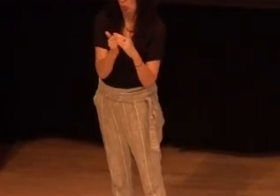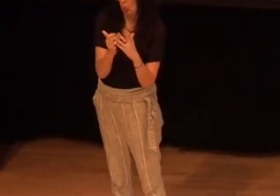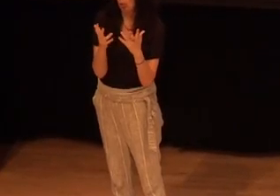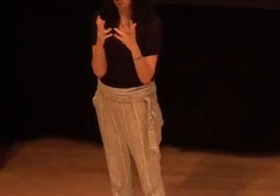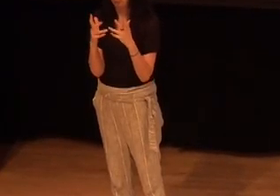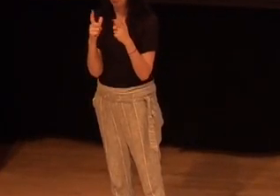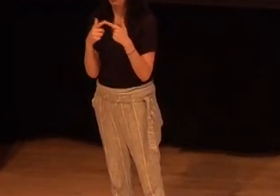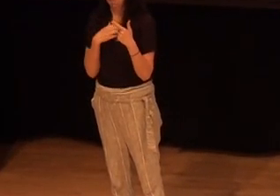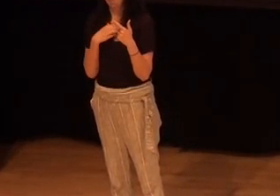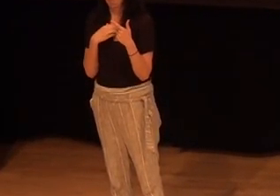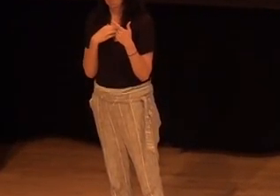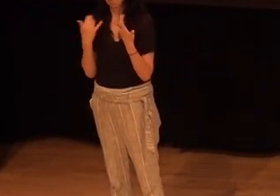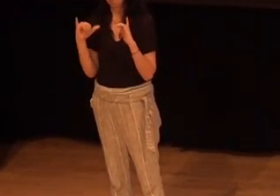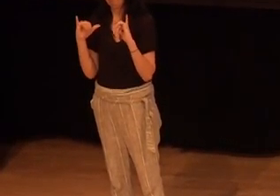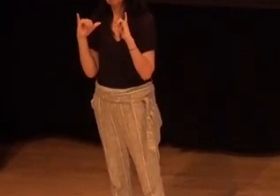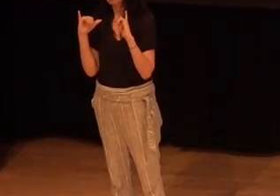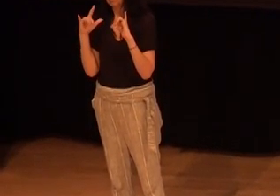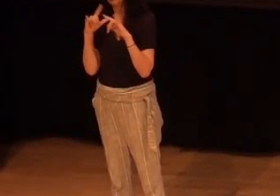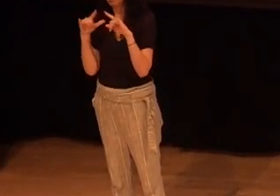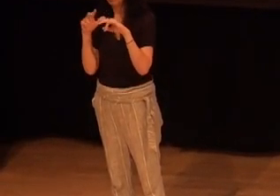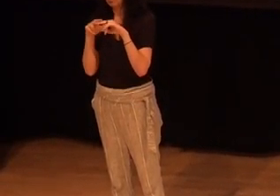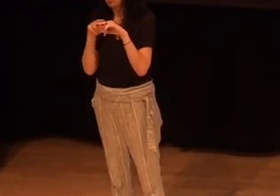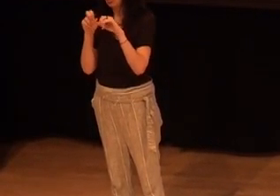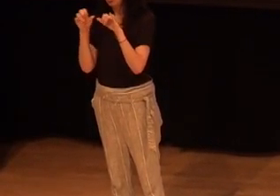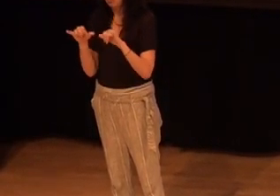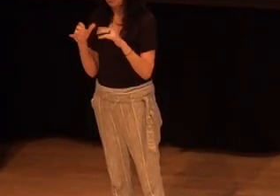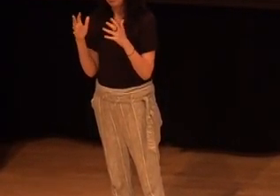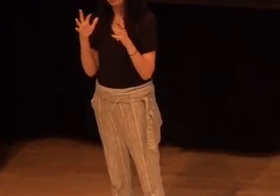it all the time, but the train system basically...